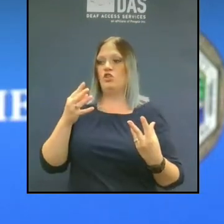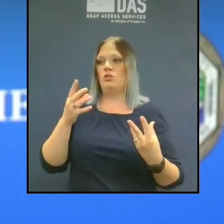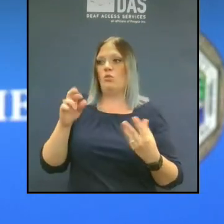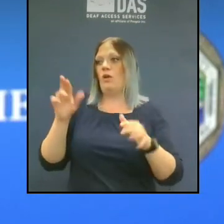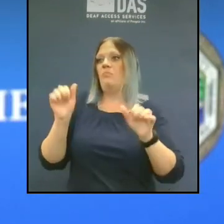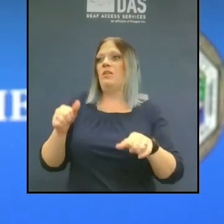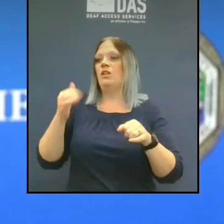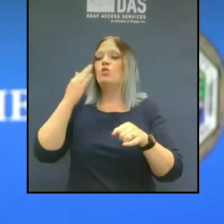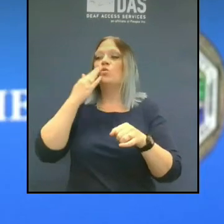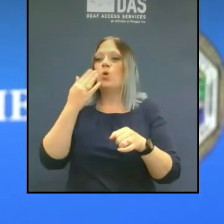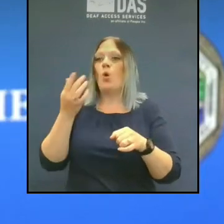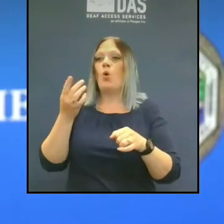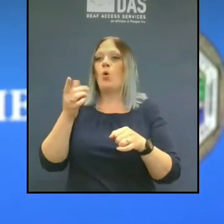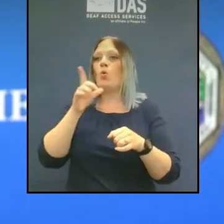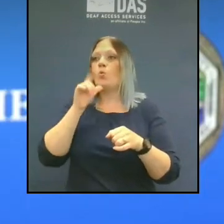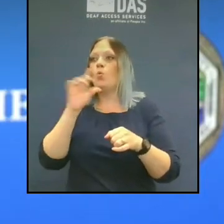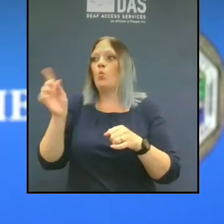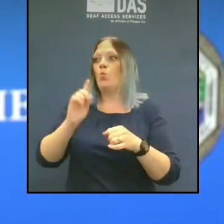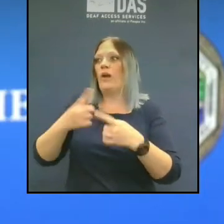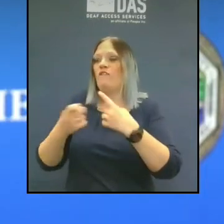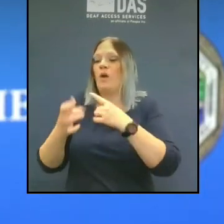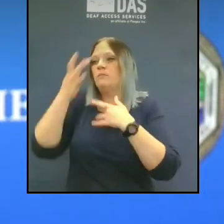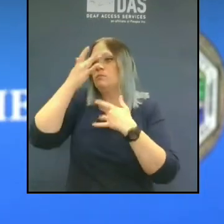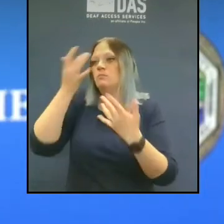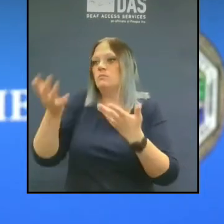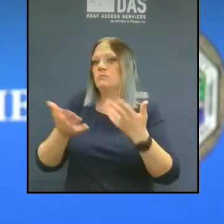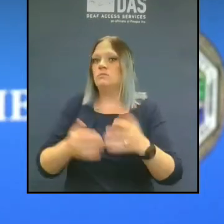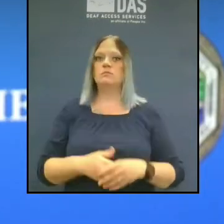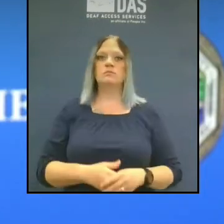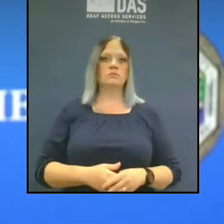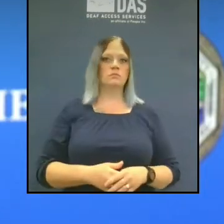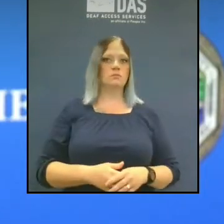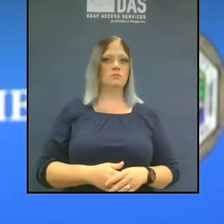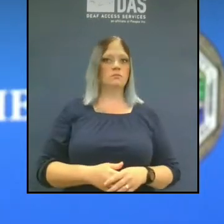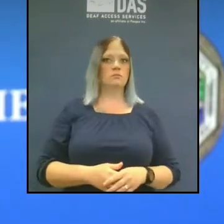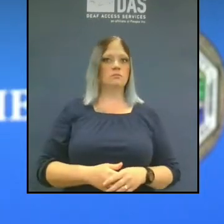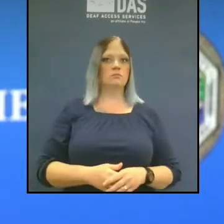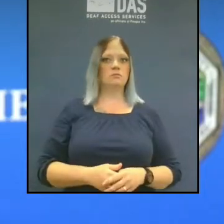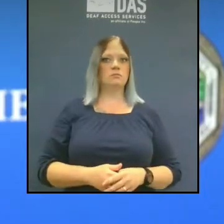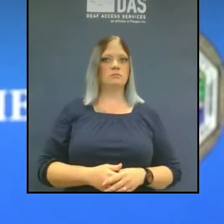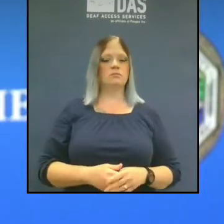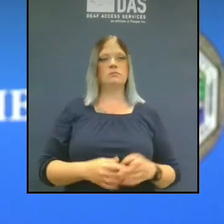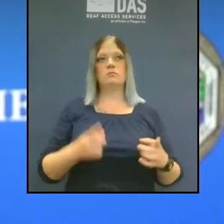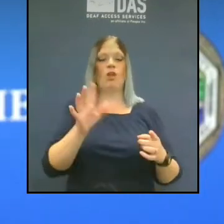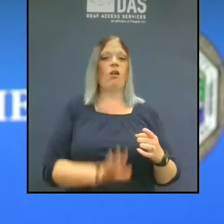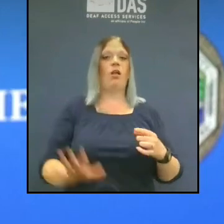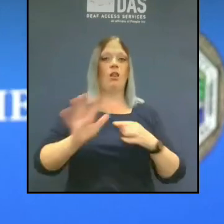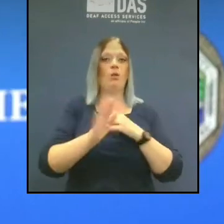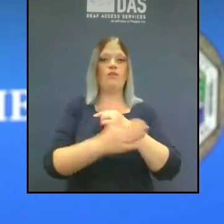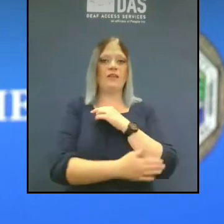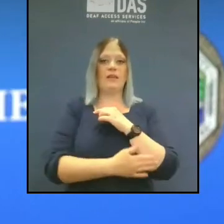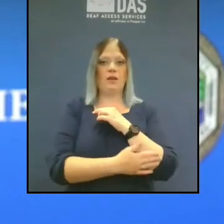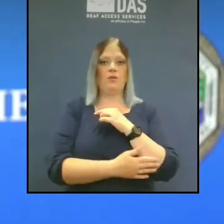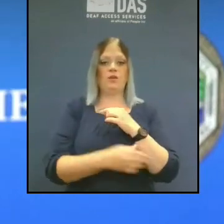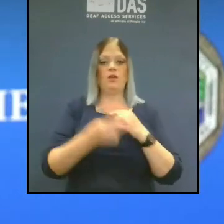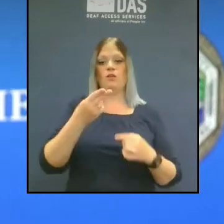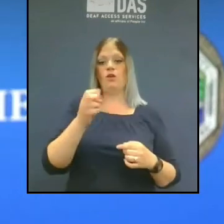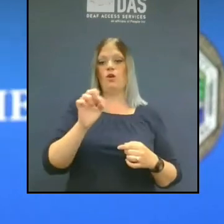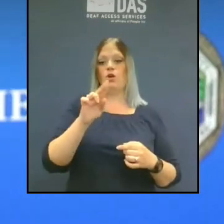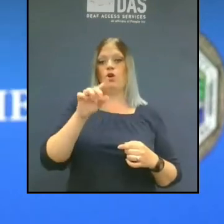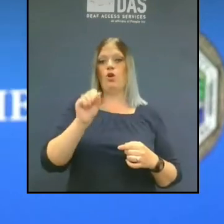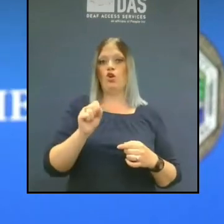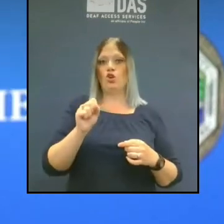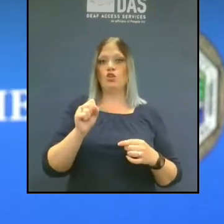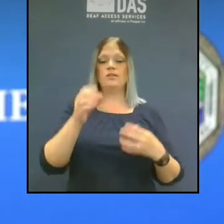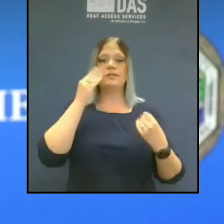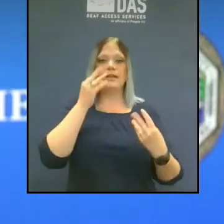to know where that's coming from. Yeah, I mean, it's from all over the county, and when we look at the HERDS data, we see that people